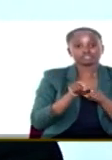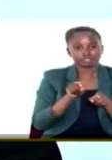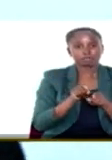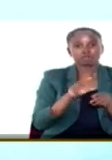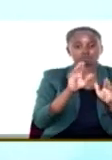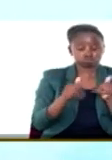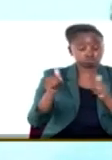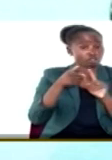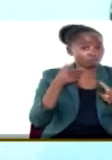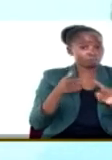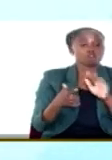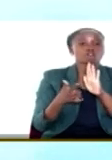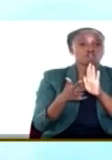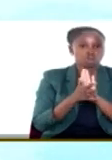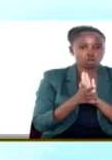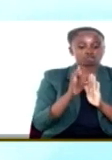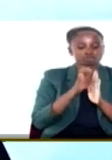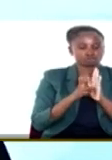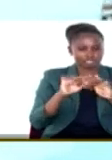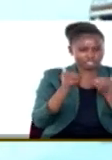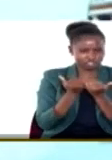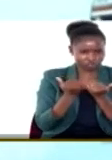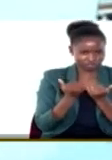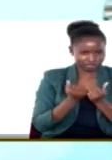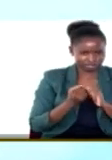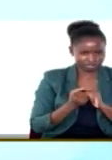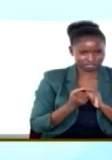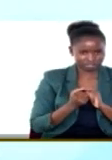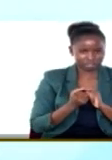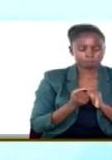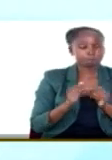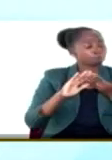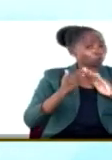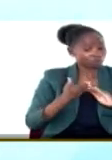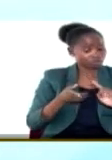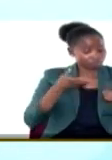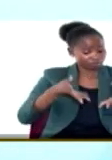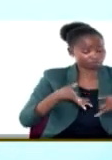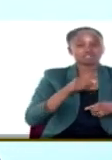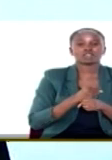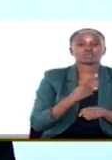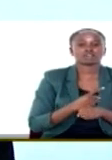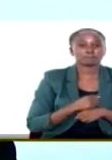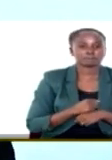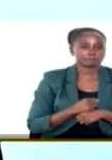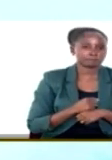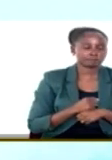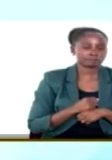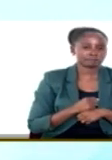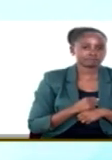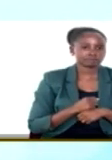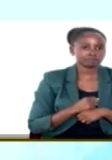of law enforcement agencies, Badudi ba Gauteng. I welcome you to